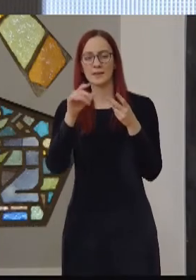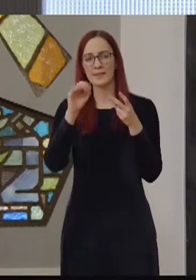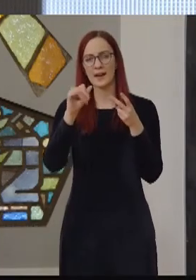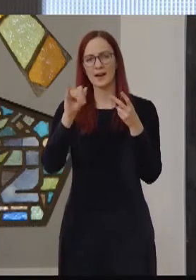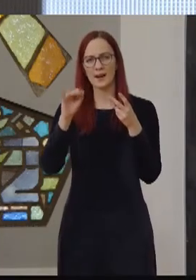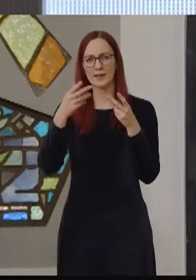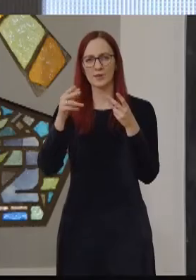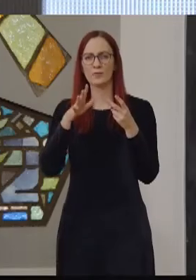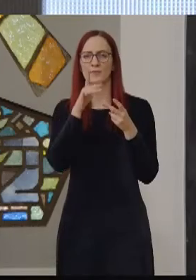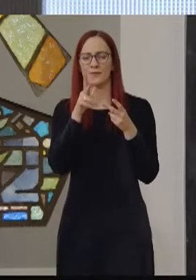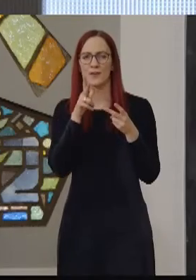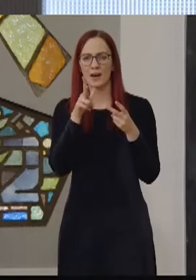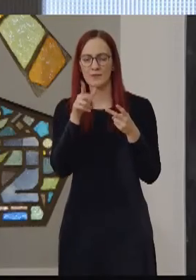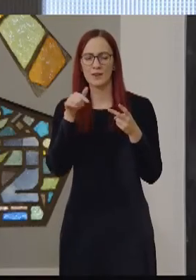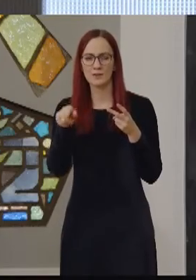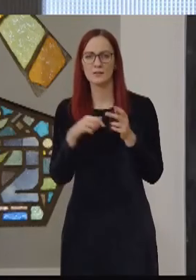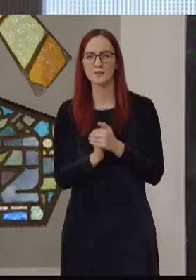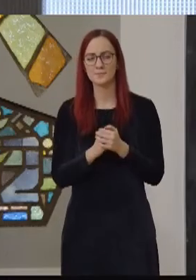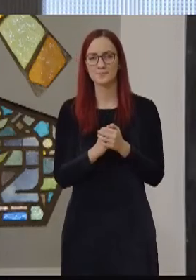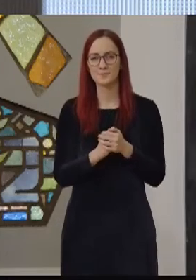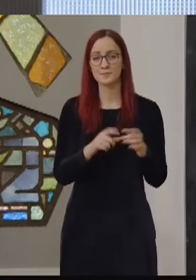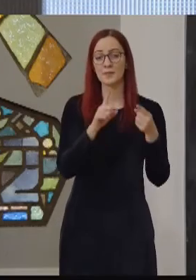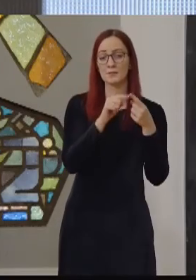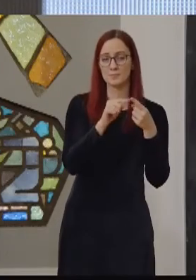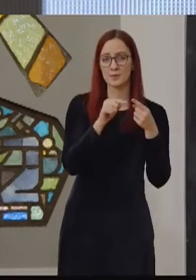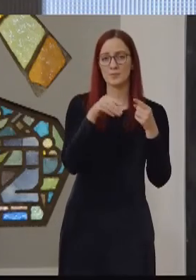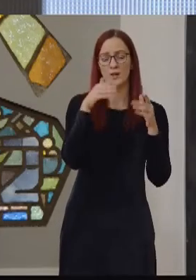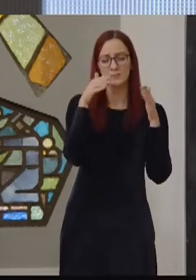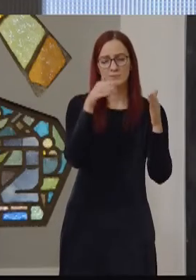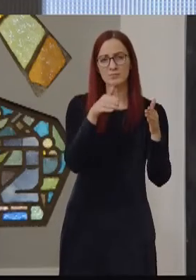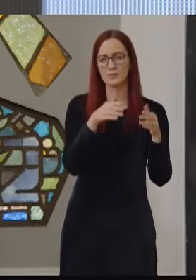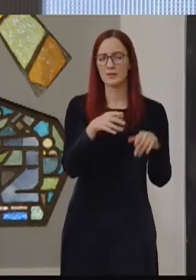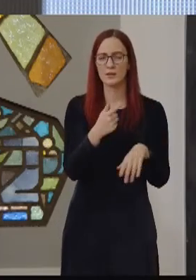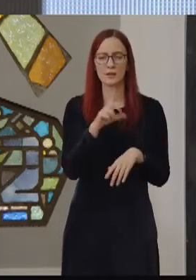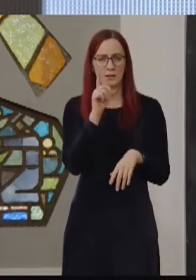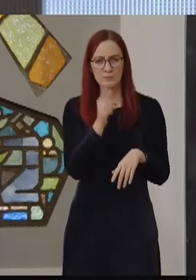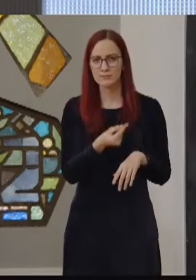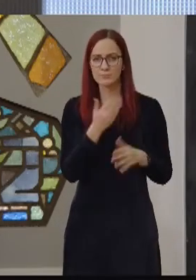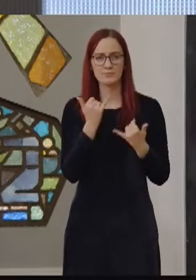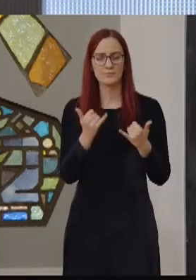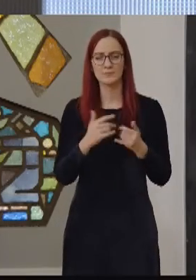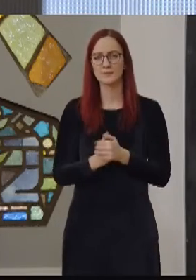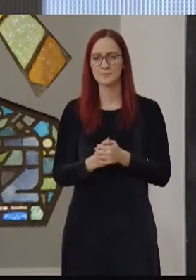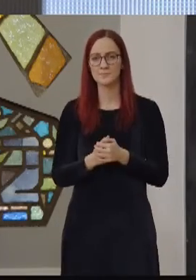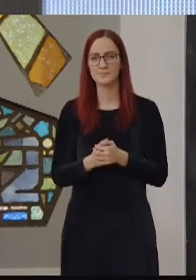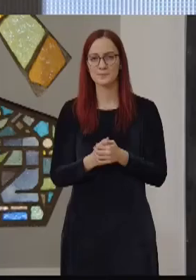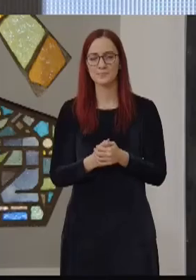against Boko Haram in Nigeria and one against Afghanistan.